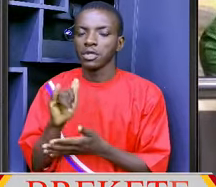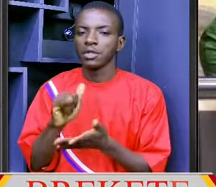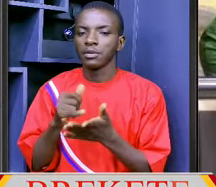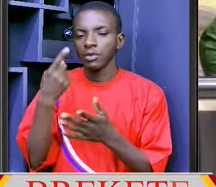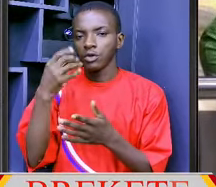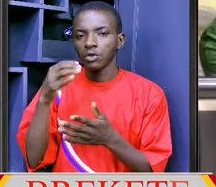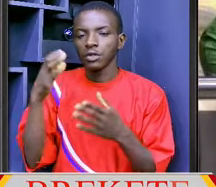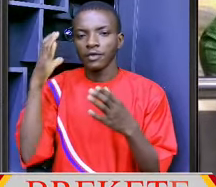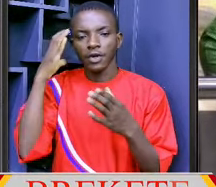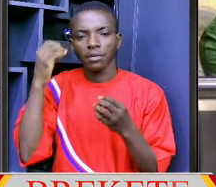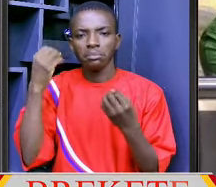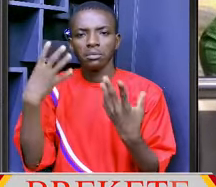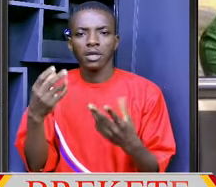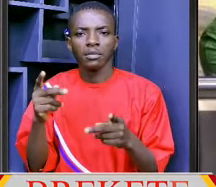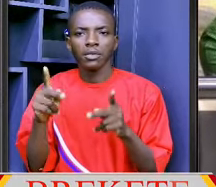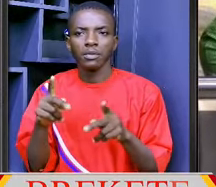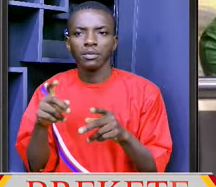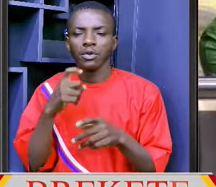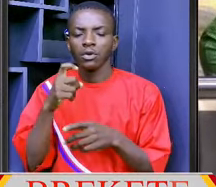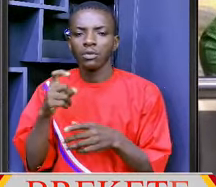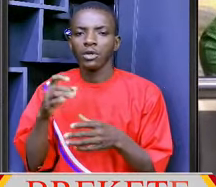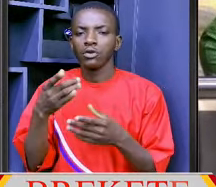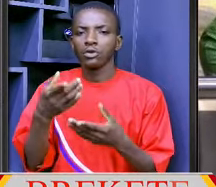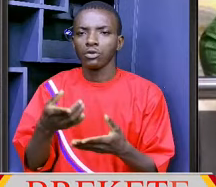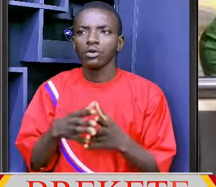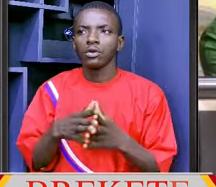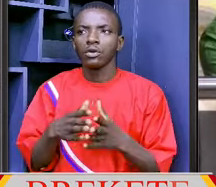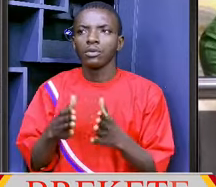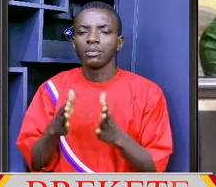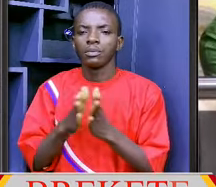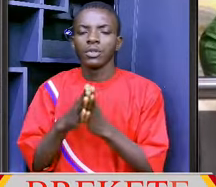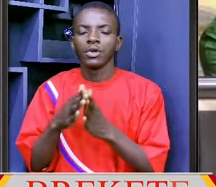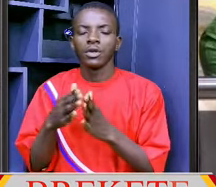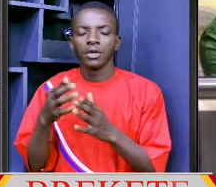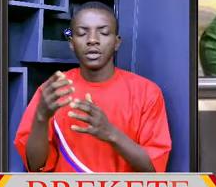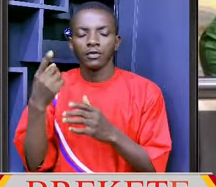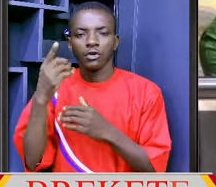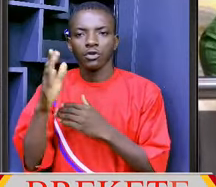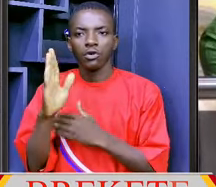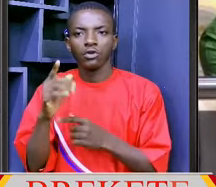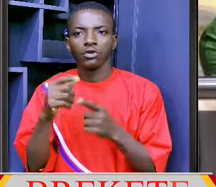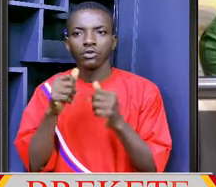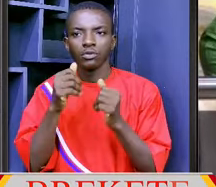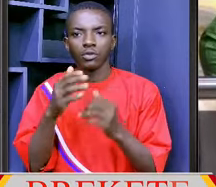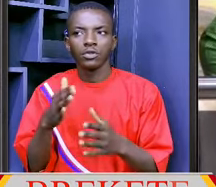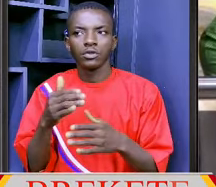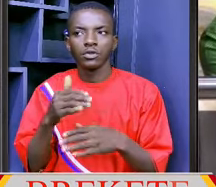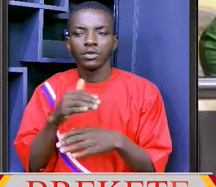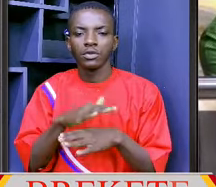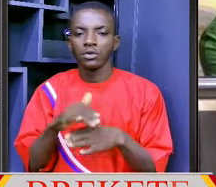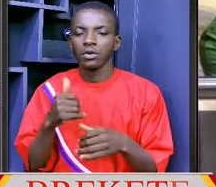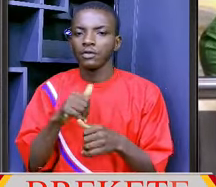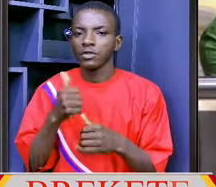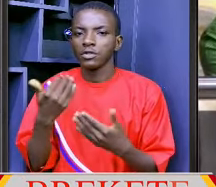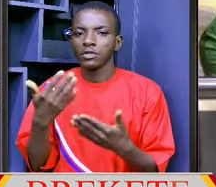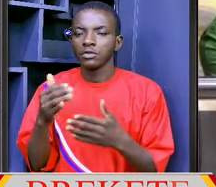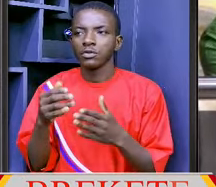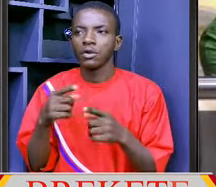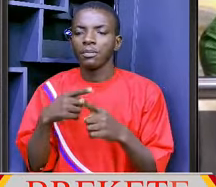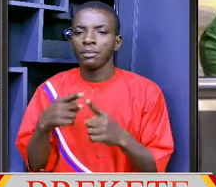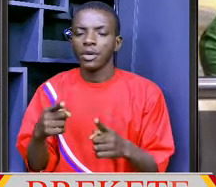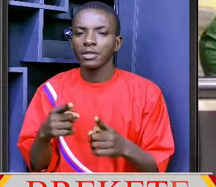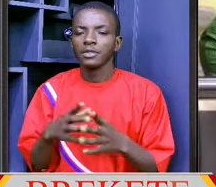had very many people commending you. I pray for God to reward you because I don't have any to reward you. Mm-hmm.